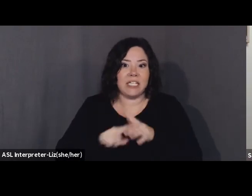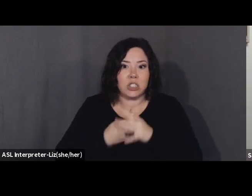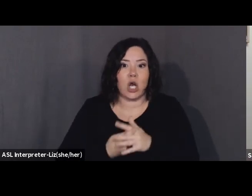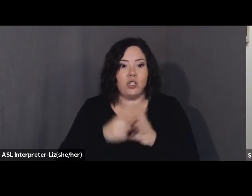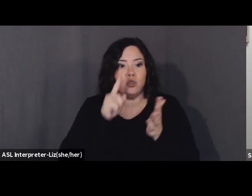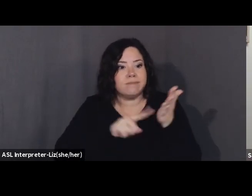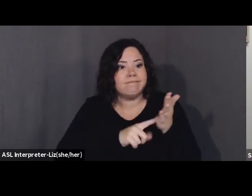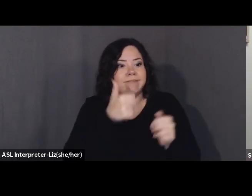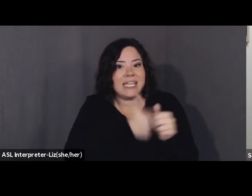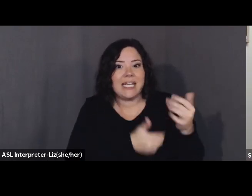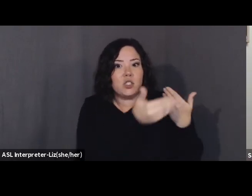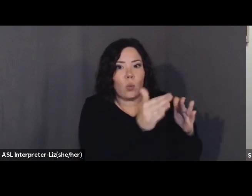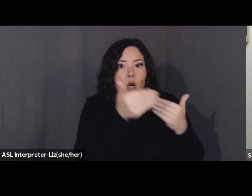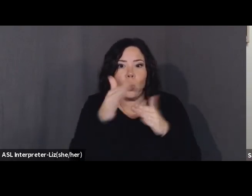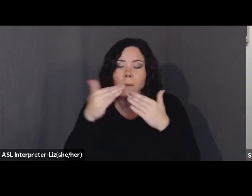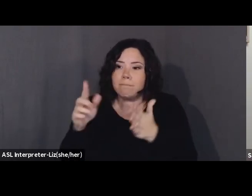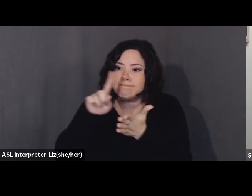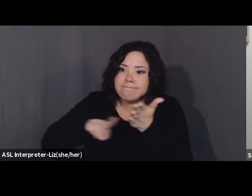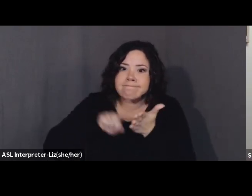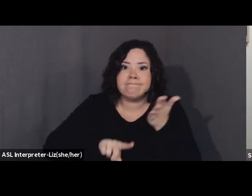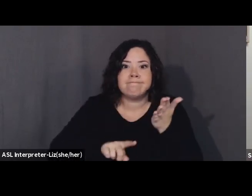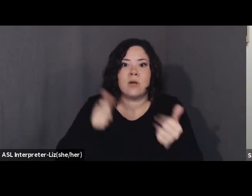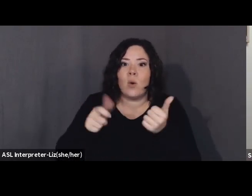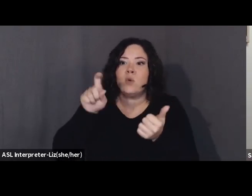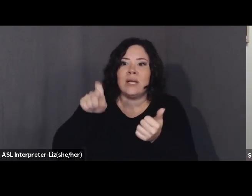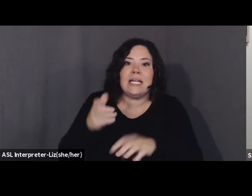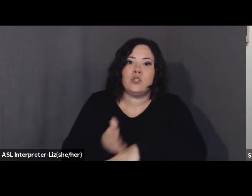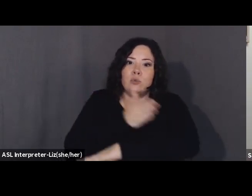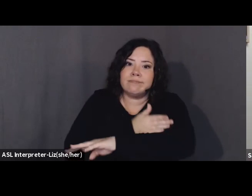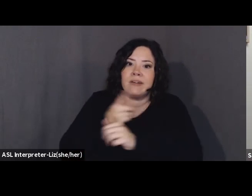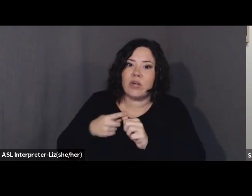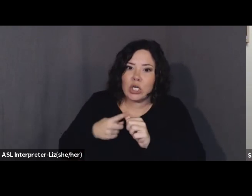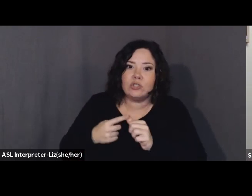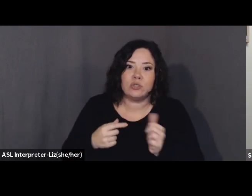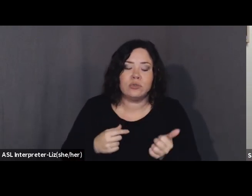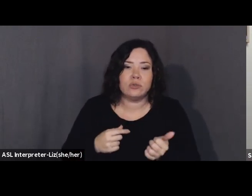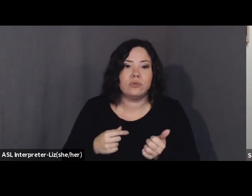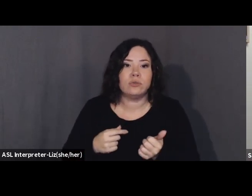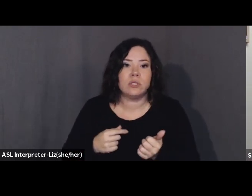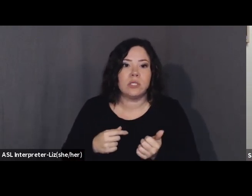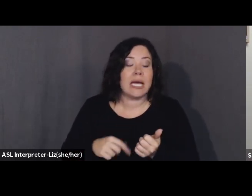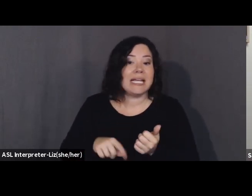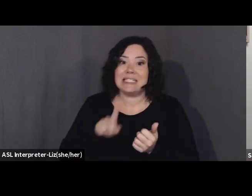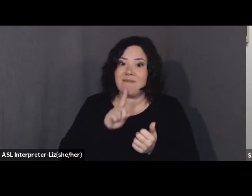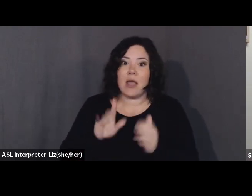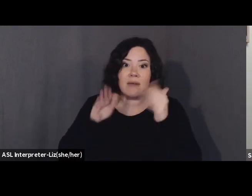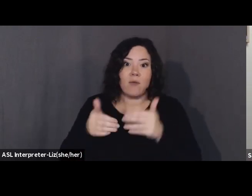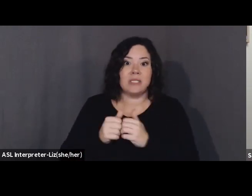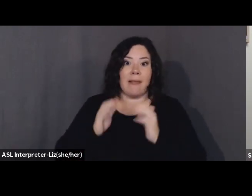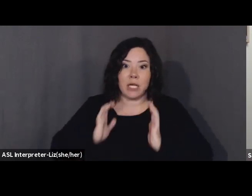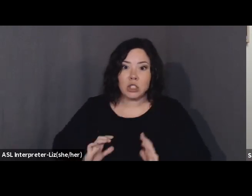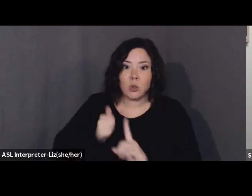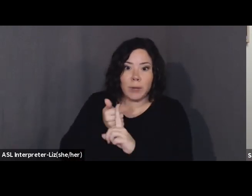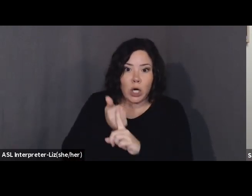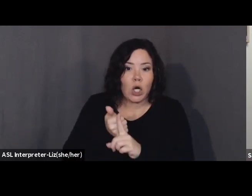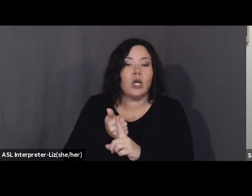and prioritizing what needed to be accomplished first. And again, it's very consumer centered, consumer driven.